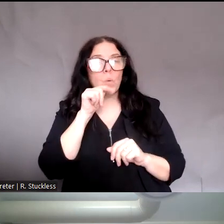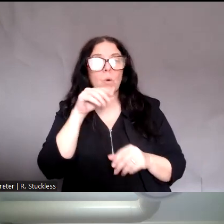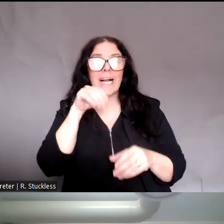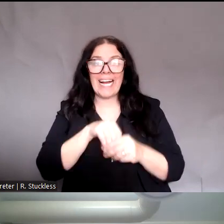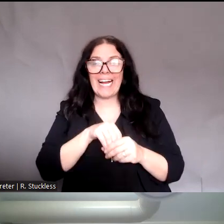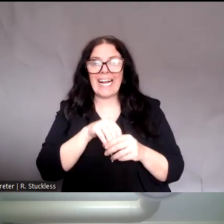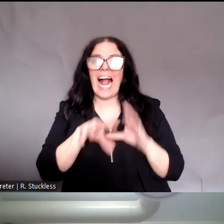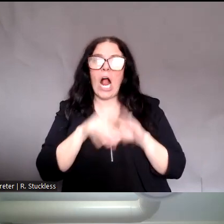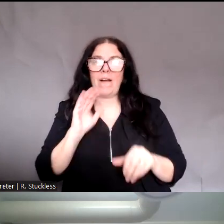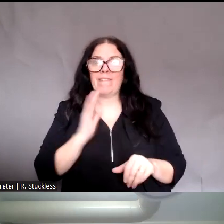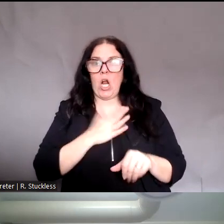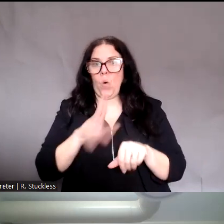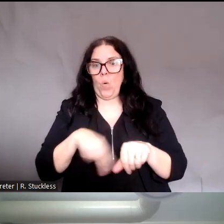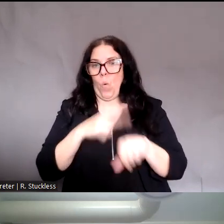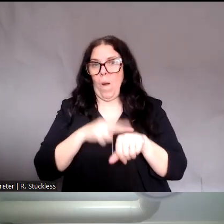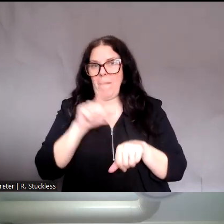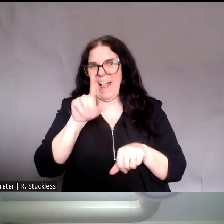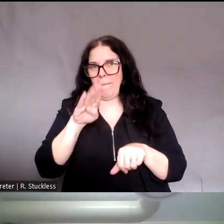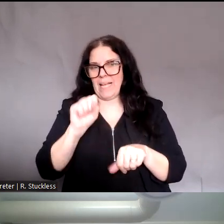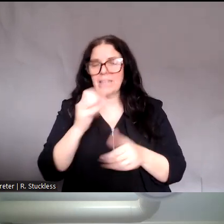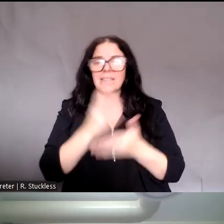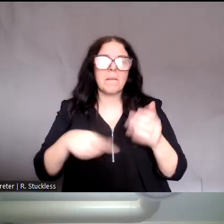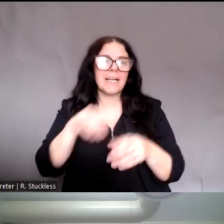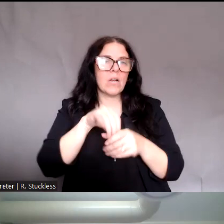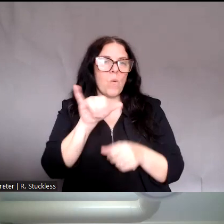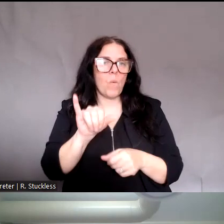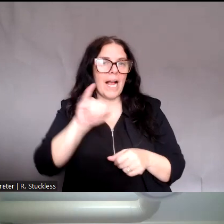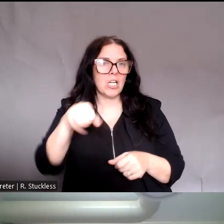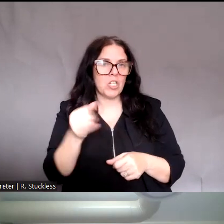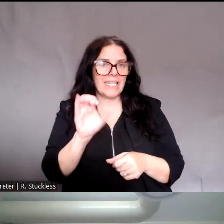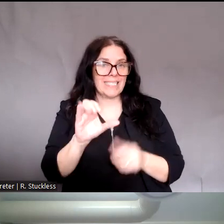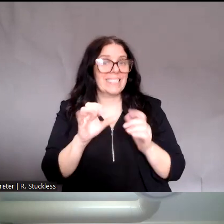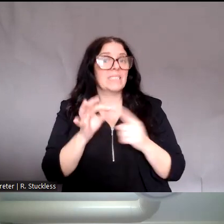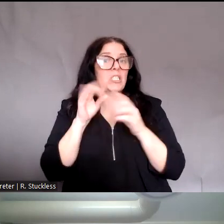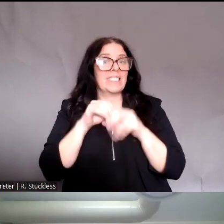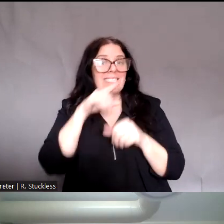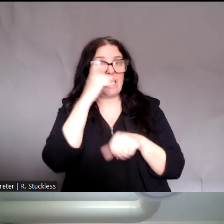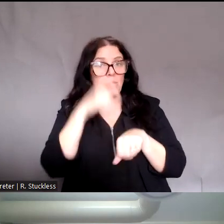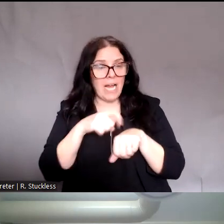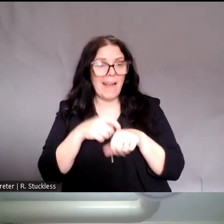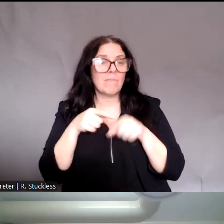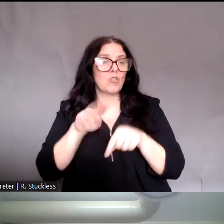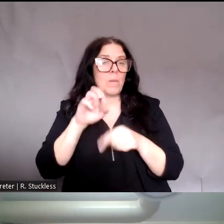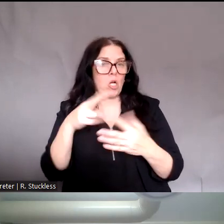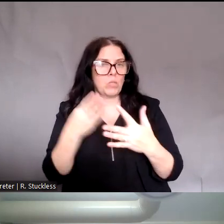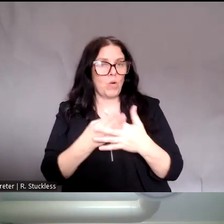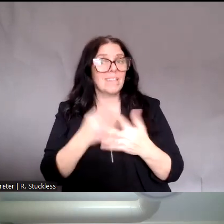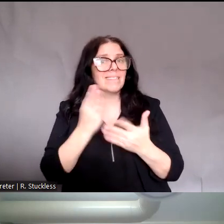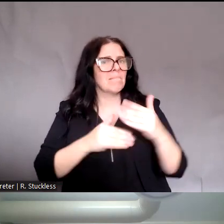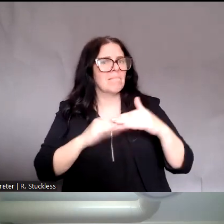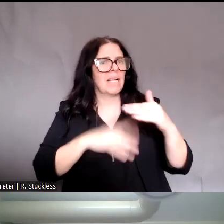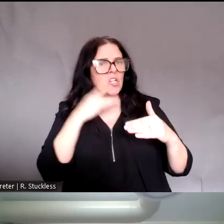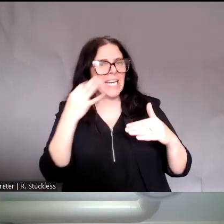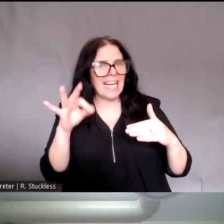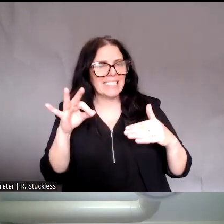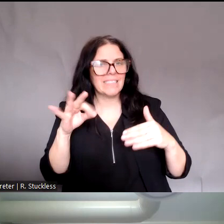normal LBS bucket. Some of these folks in the YJC, especially in the summertime and during March break, were under 19 or